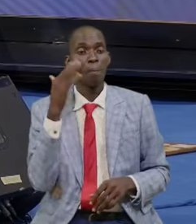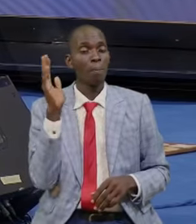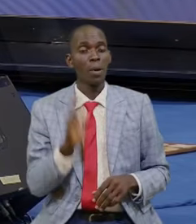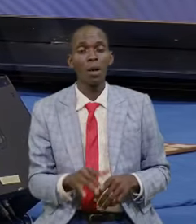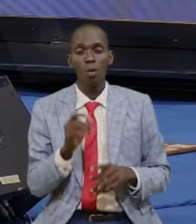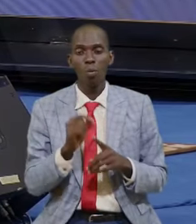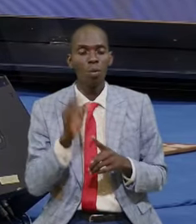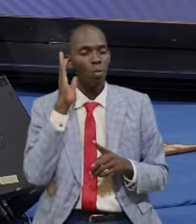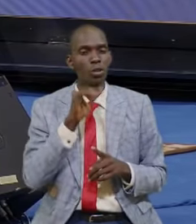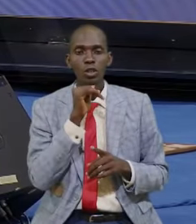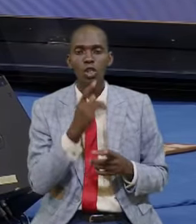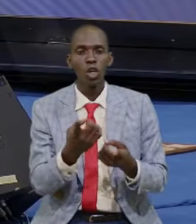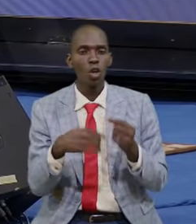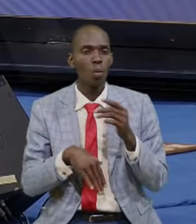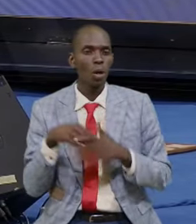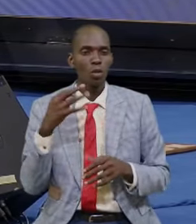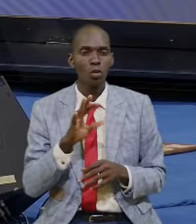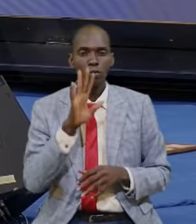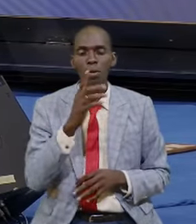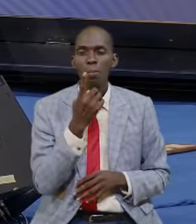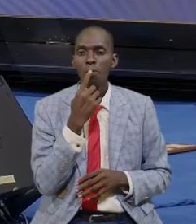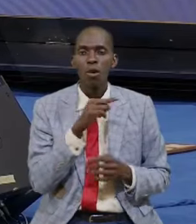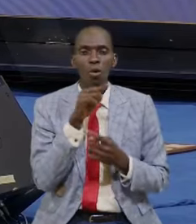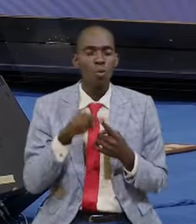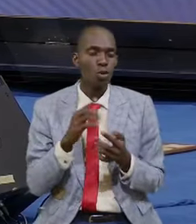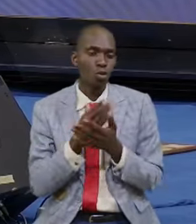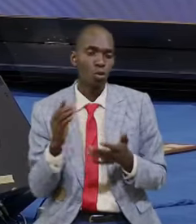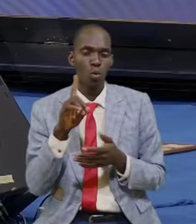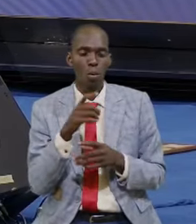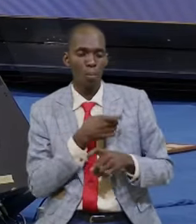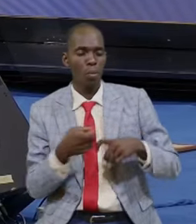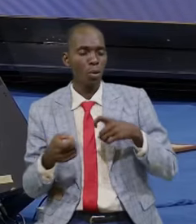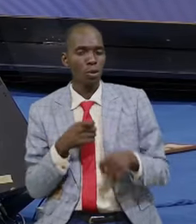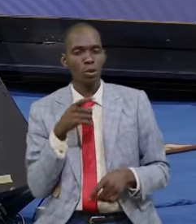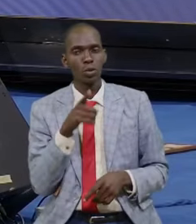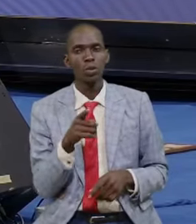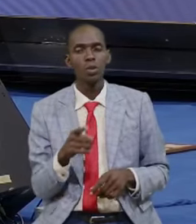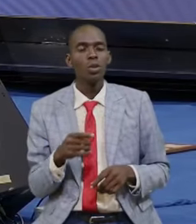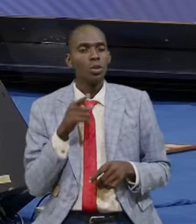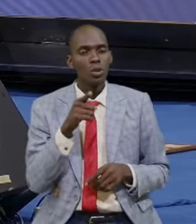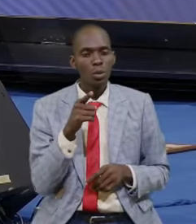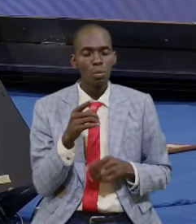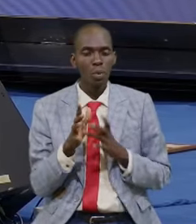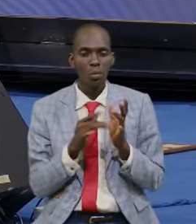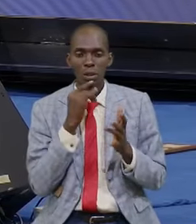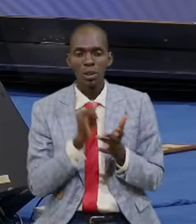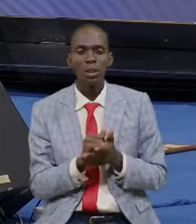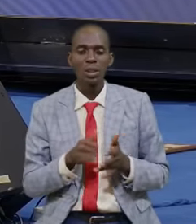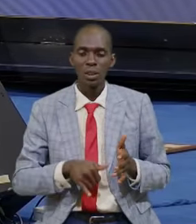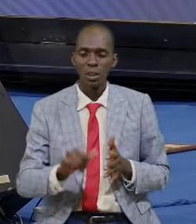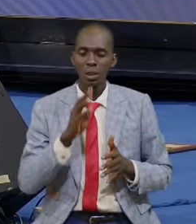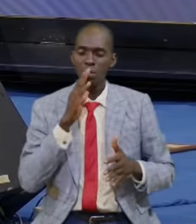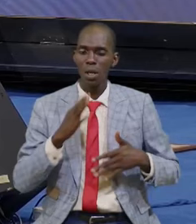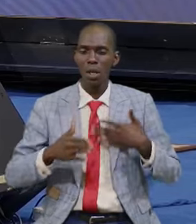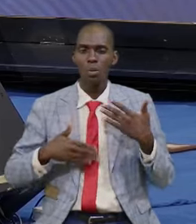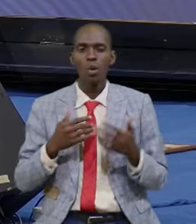out of your mouth when somebody persecutes you. In fact, it says rejoice when you are persecuted. And